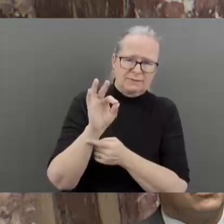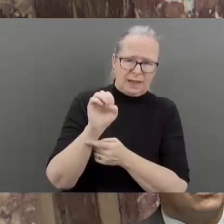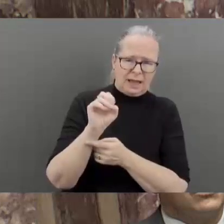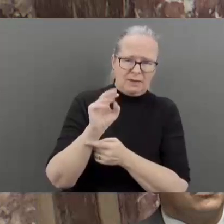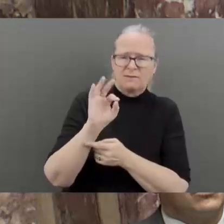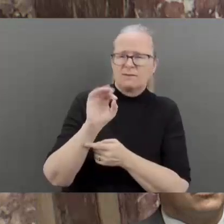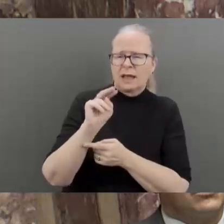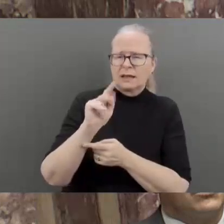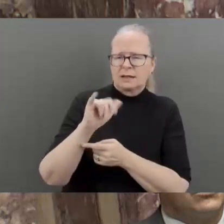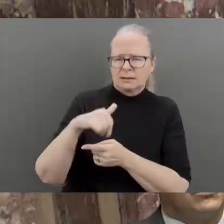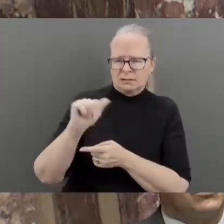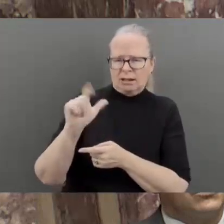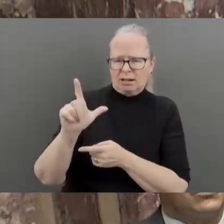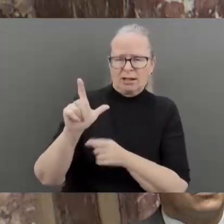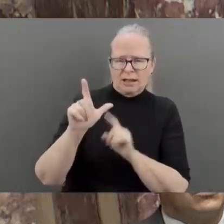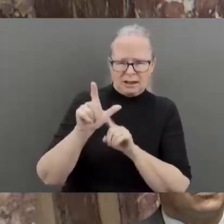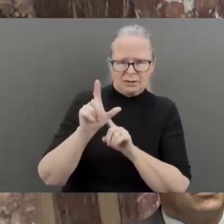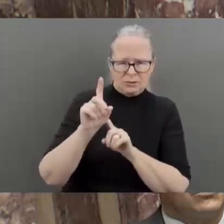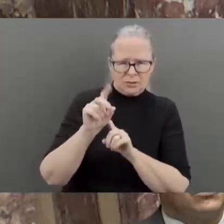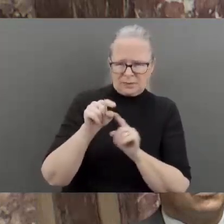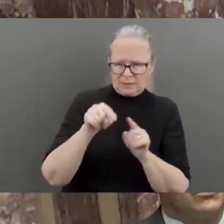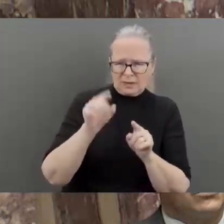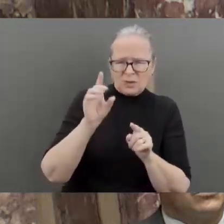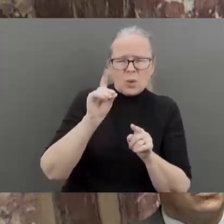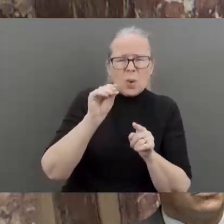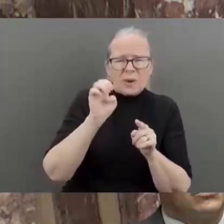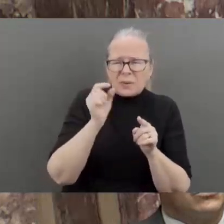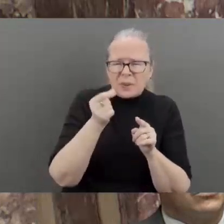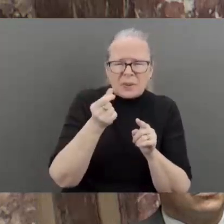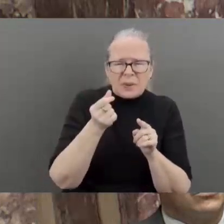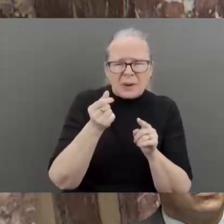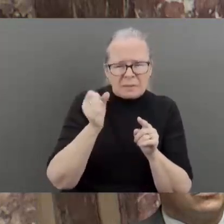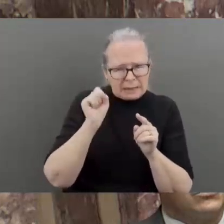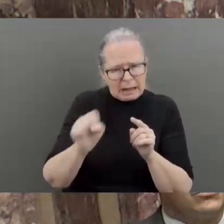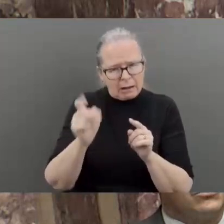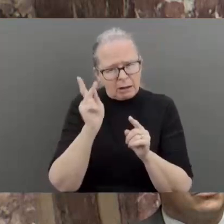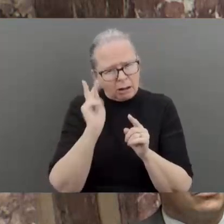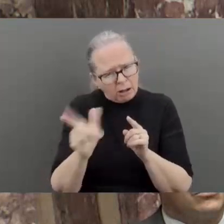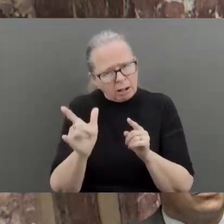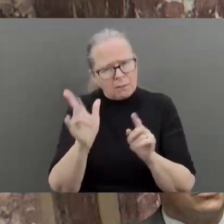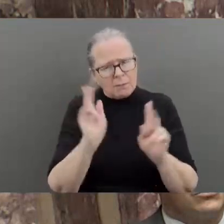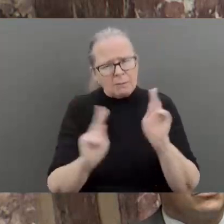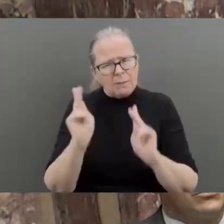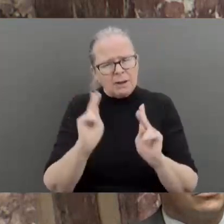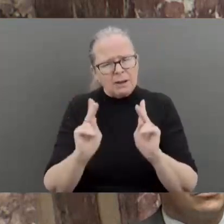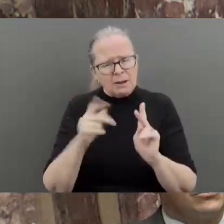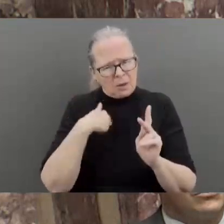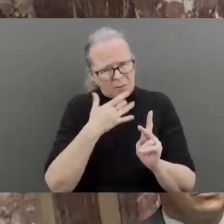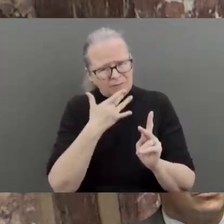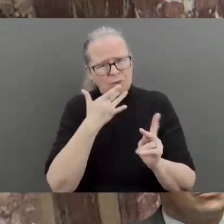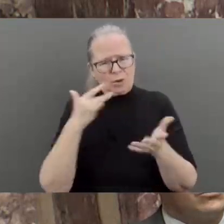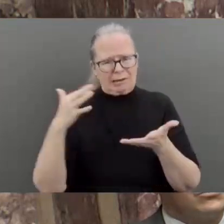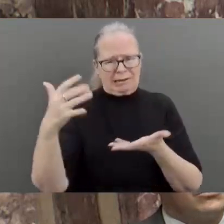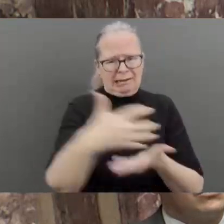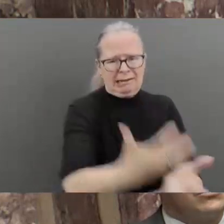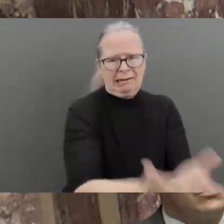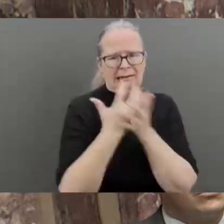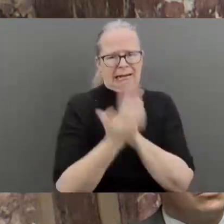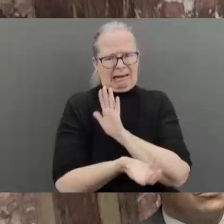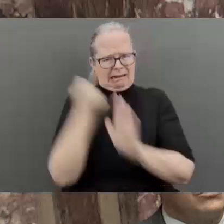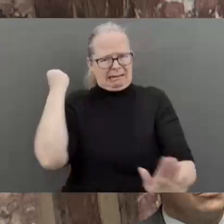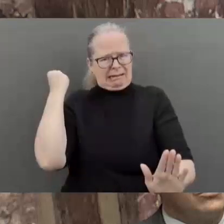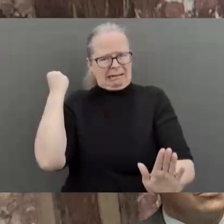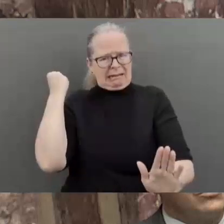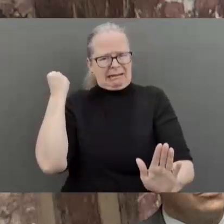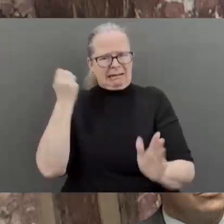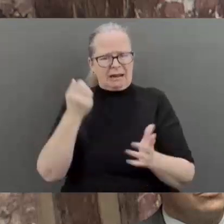police officers, 5 million doses of fentanyl could be flooding our streets right now. The